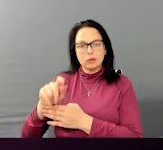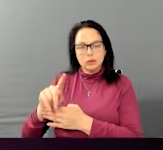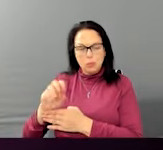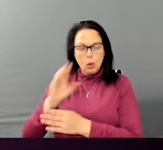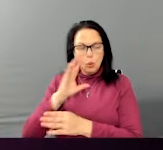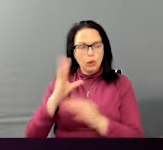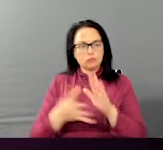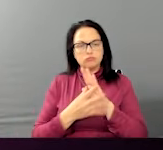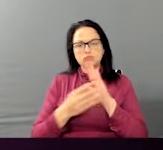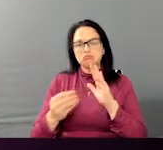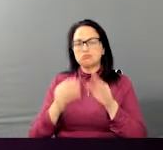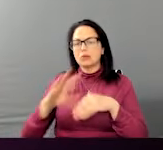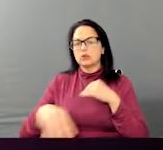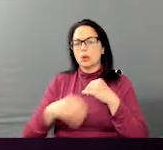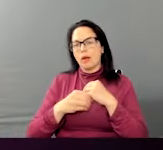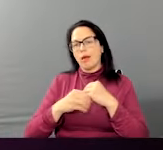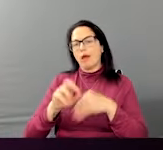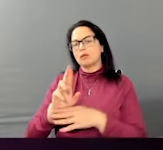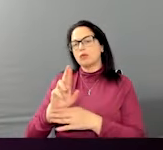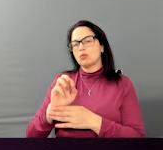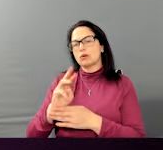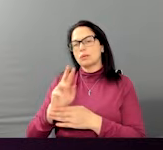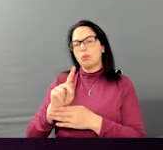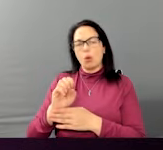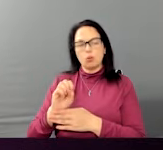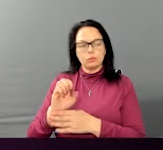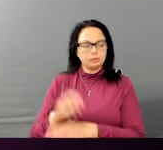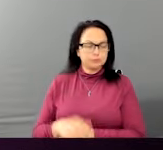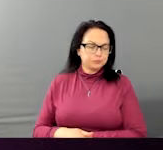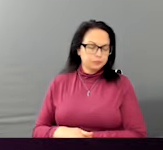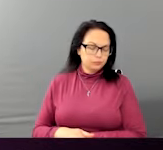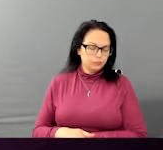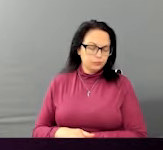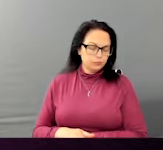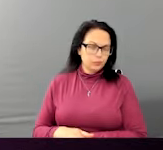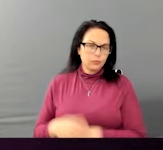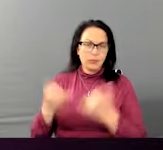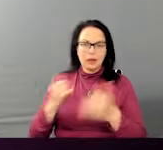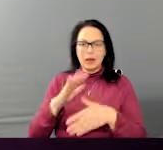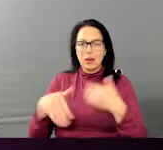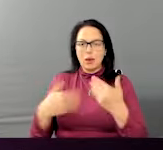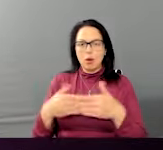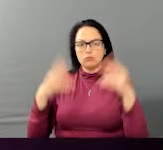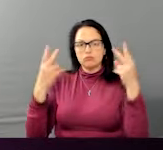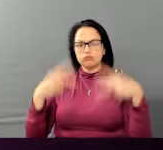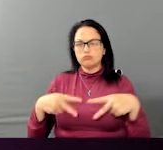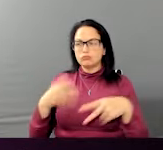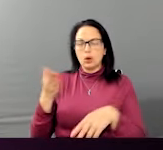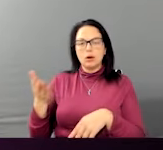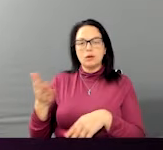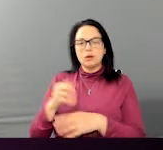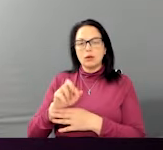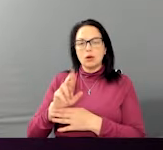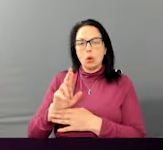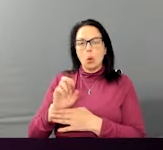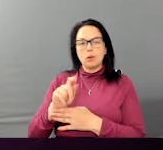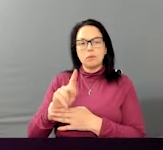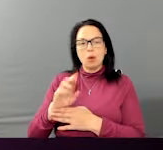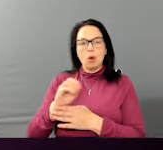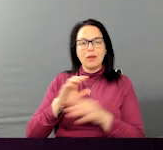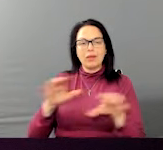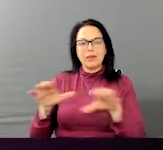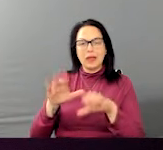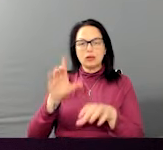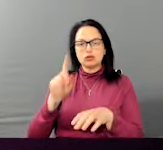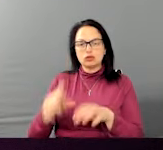remote, get that pushed up, and now all of our code is in that repo, and the action should